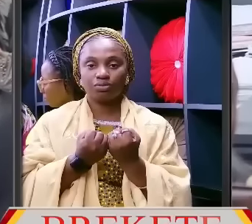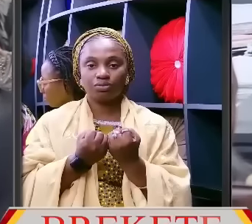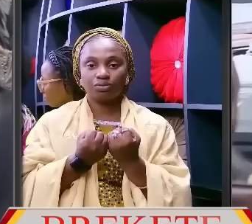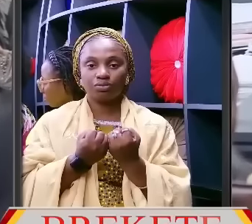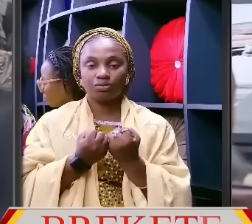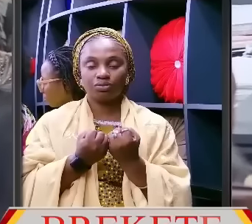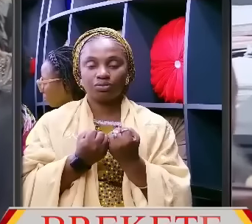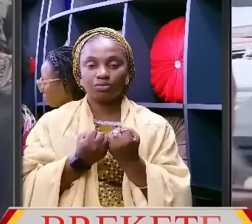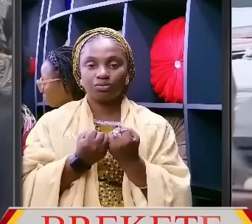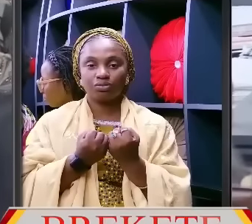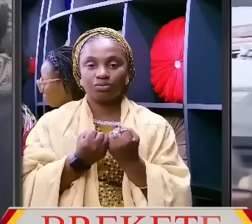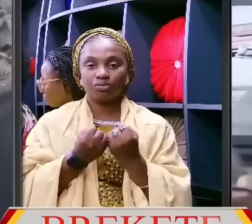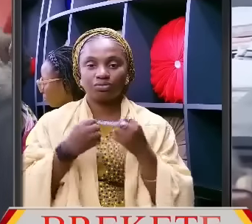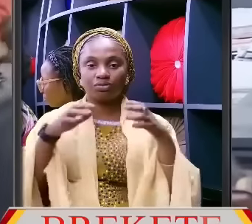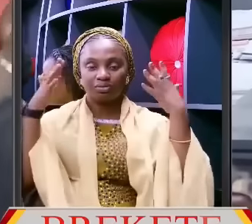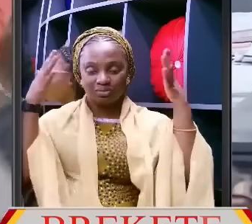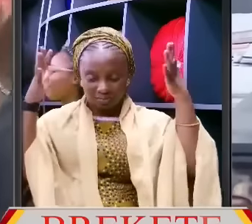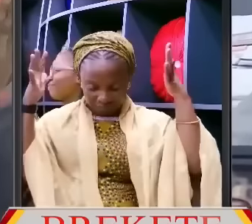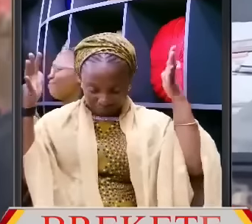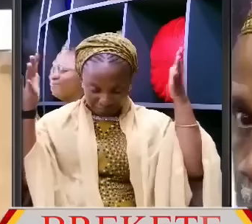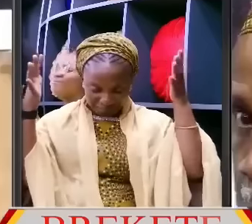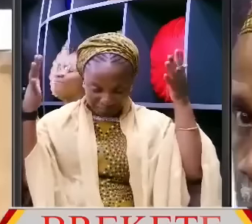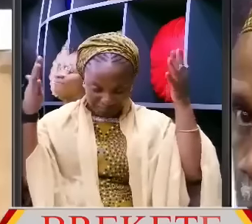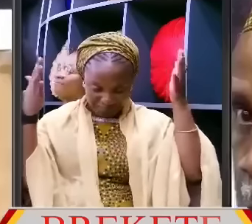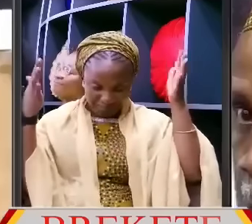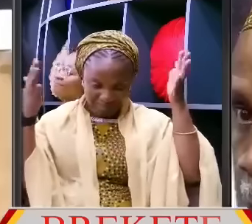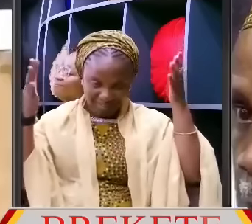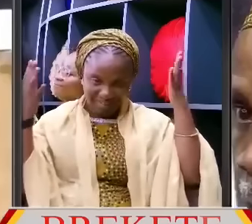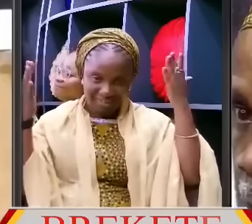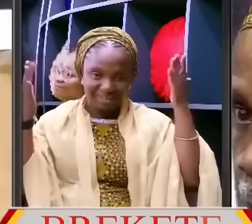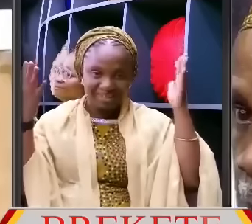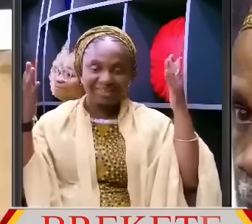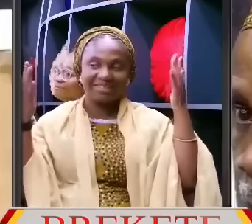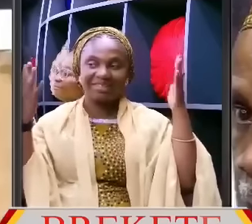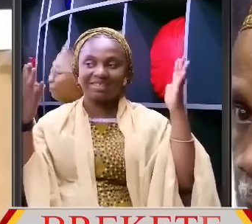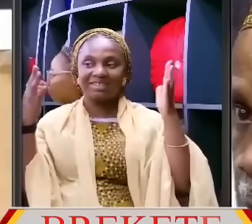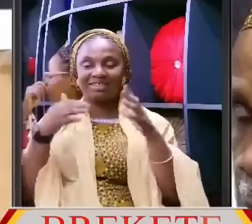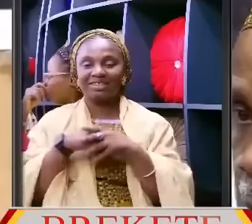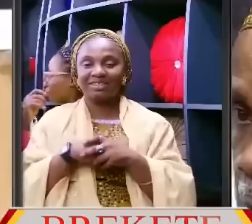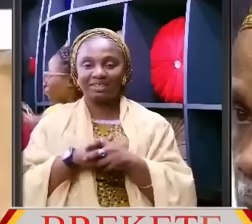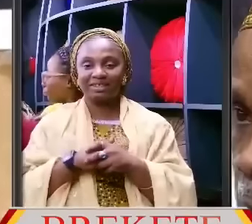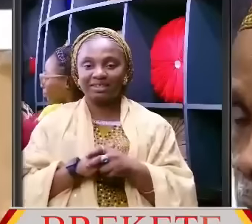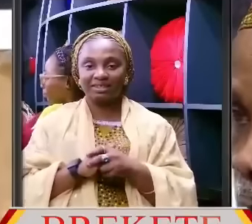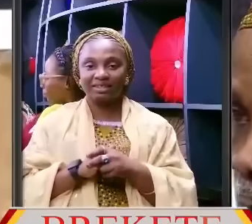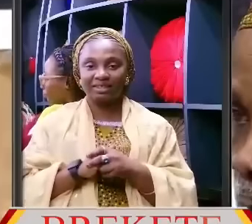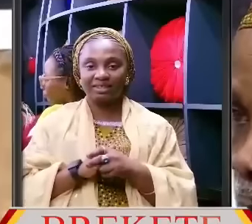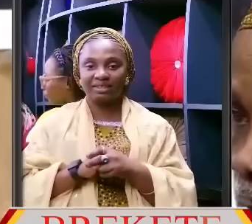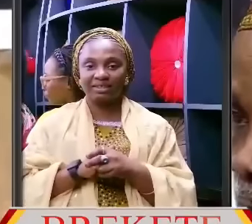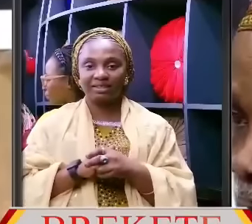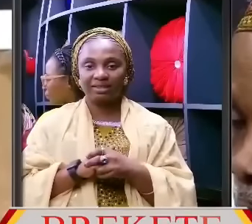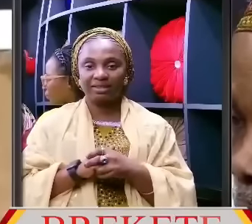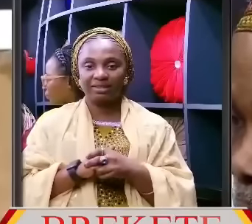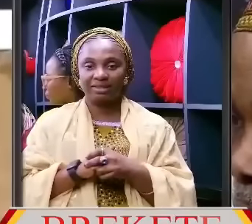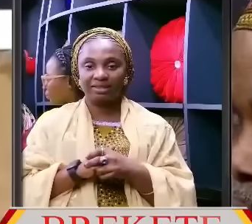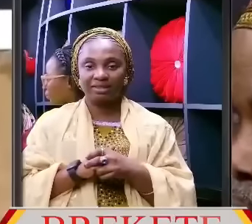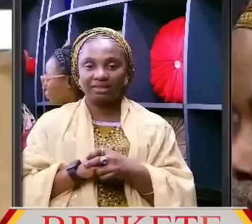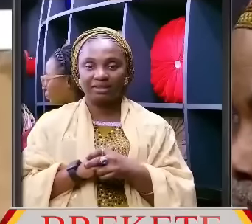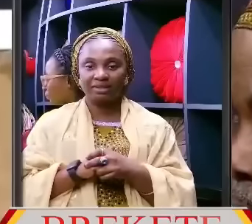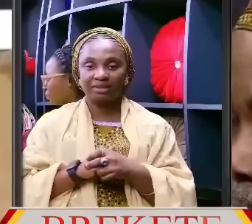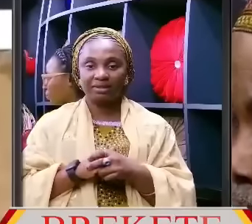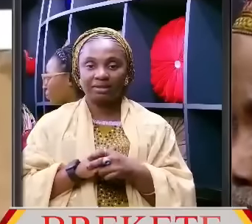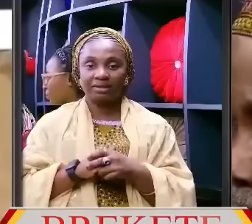me come out shoe. Make when I appreciate my wife for me. Now, as you lie down. Side